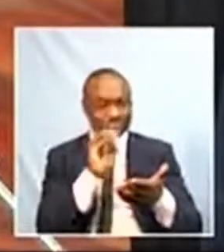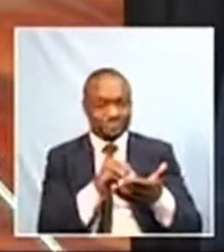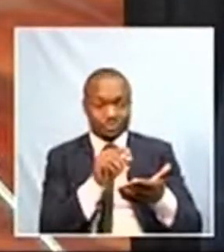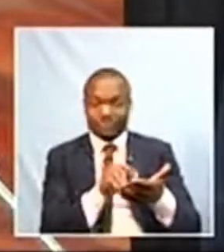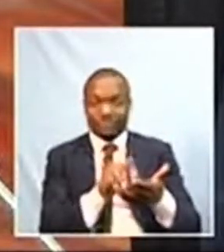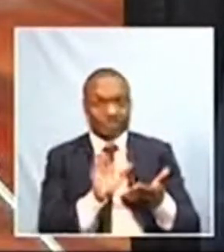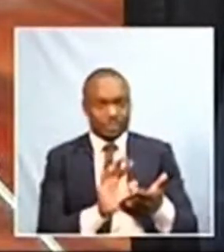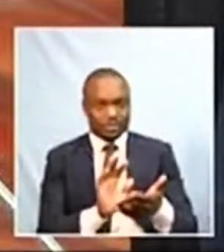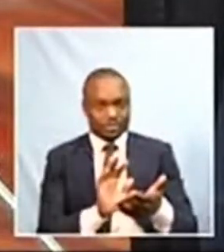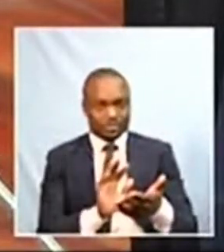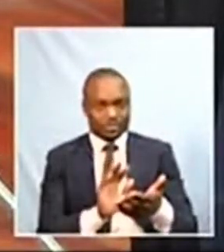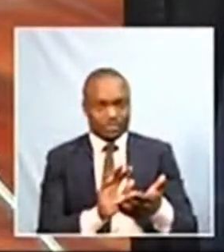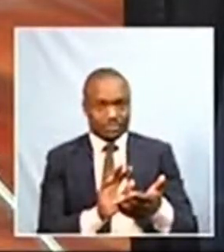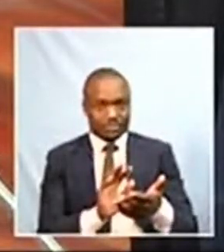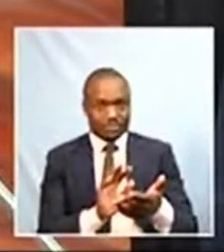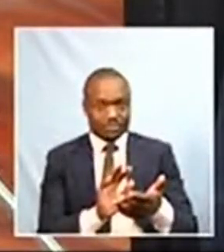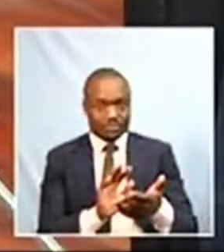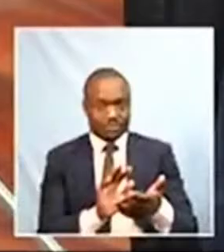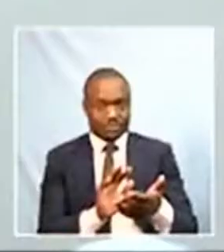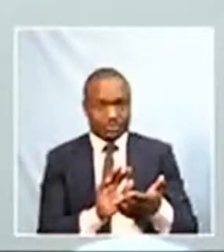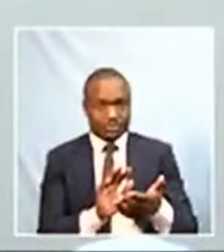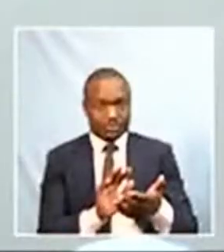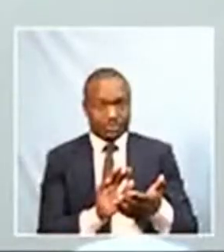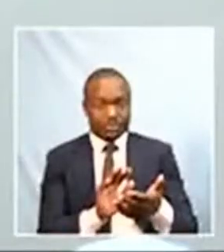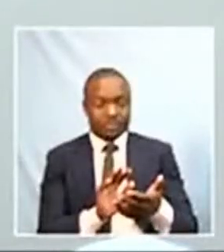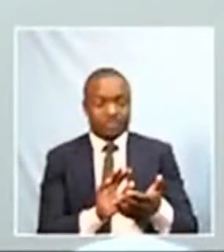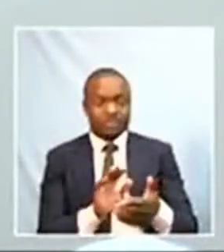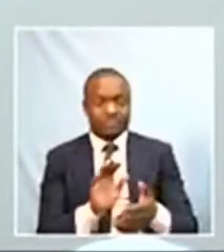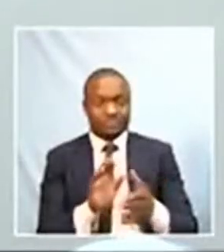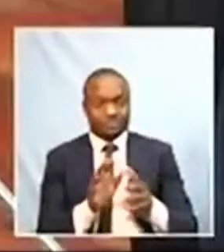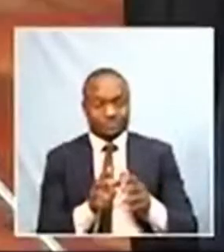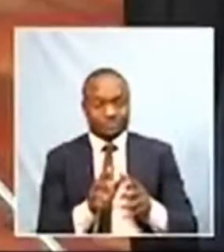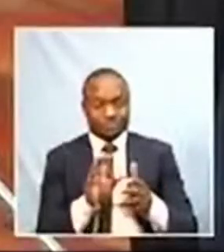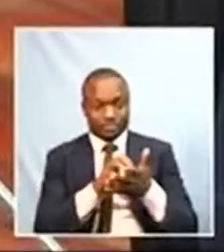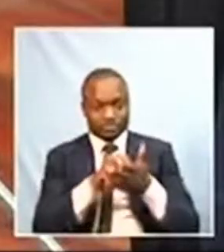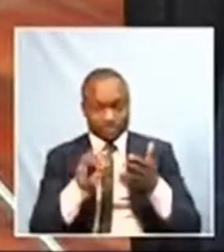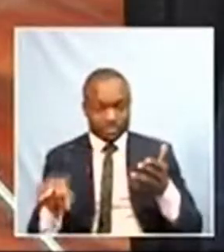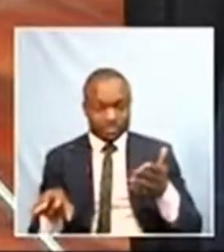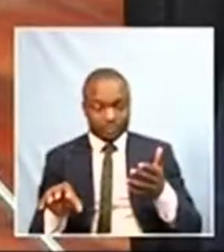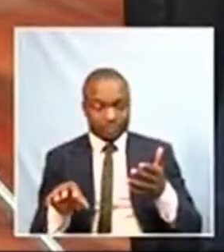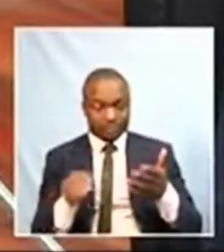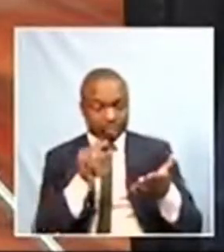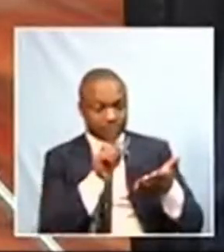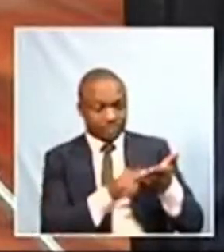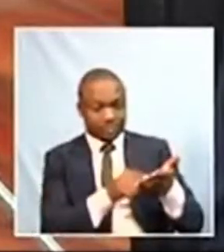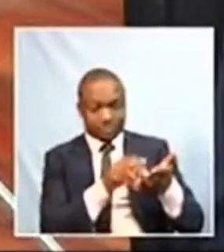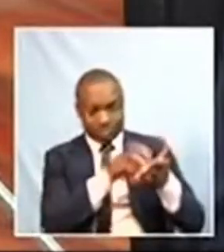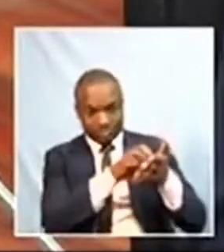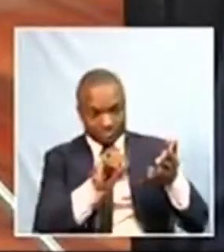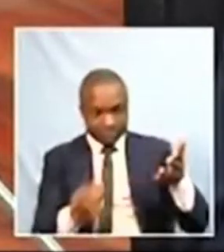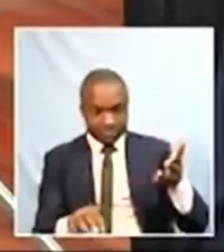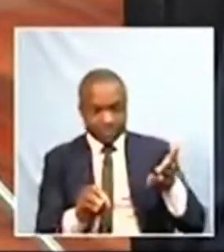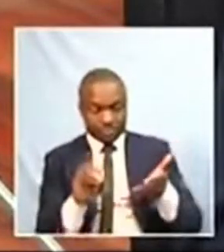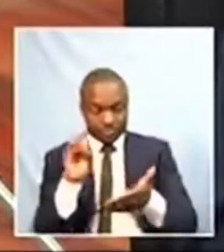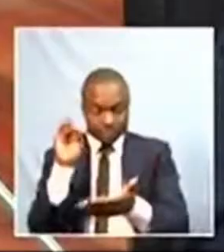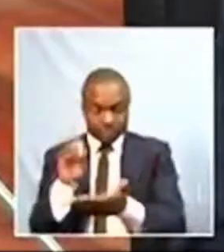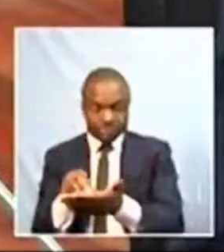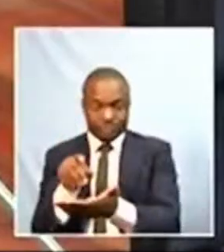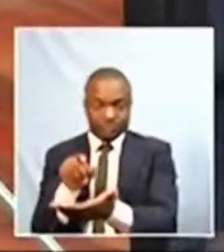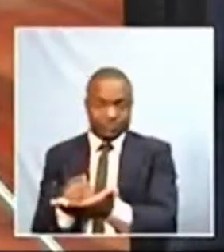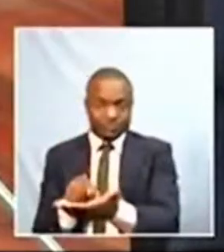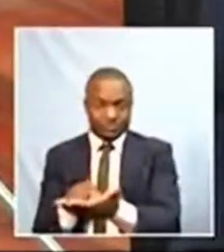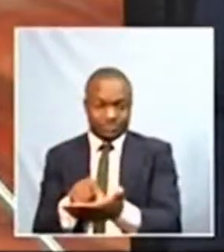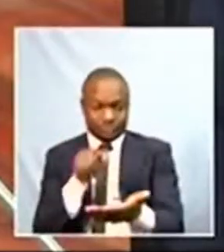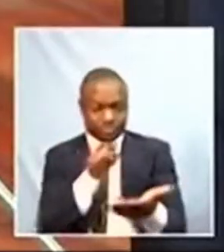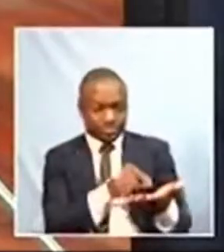The 5 we expunge it? Yes. We Chair. remove it totally from Yes, Chair. So we don't